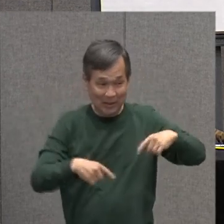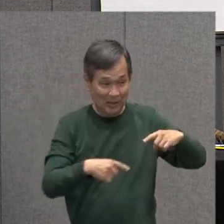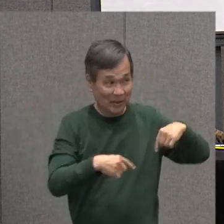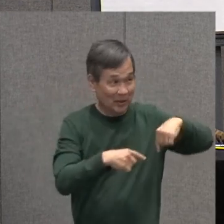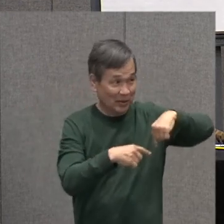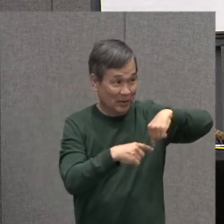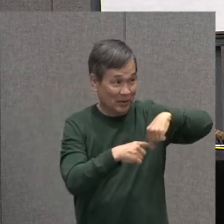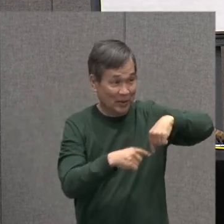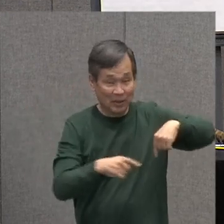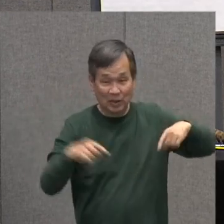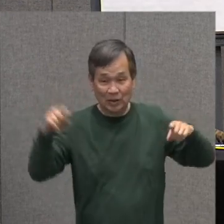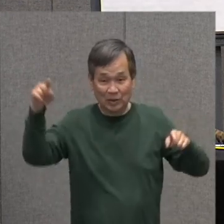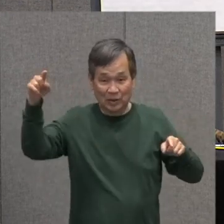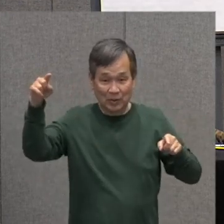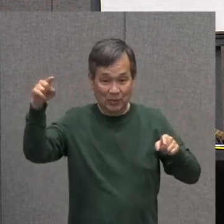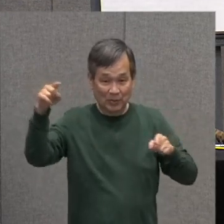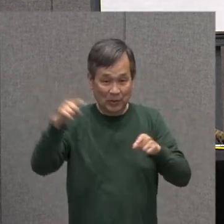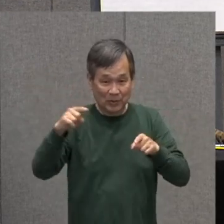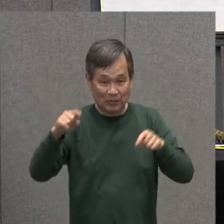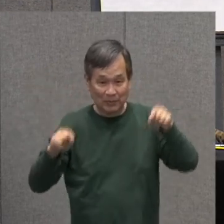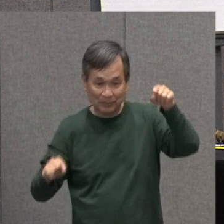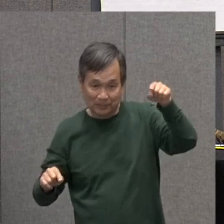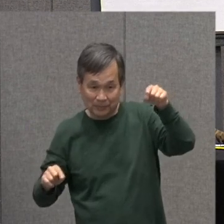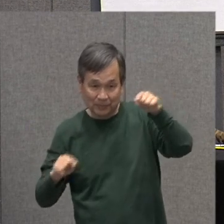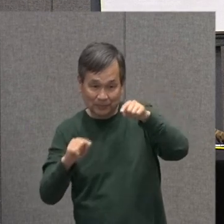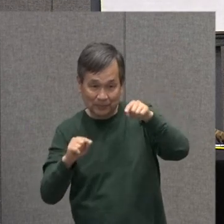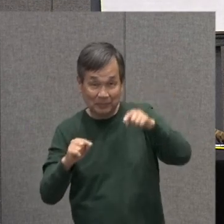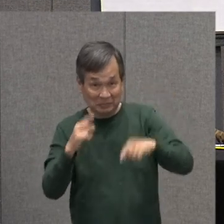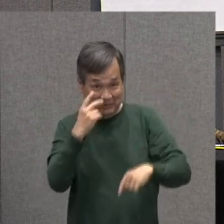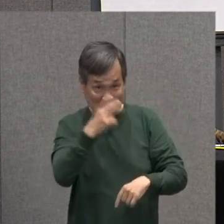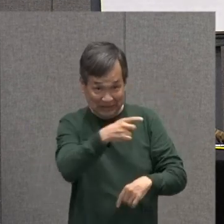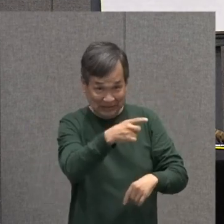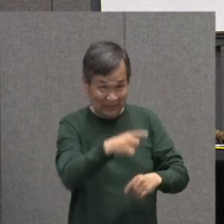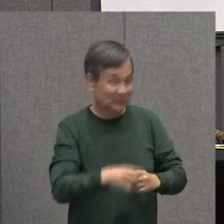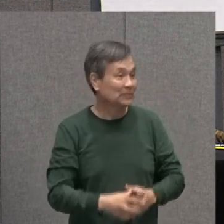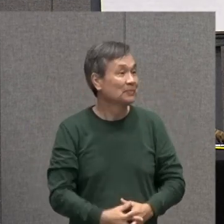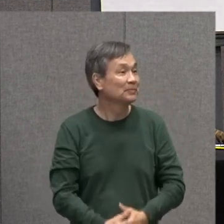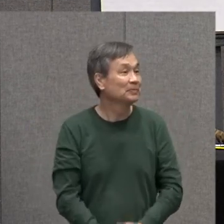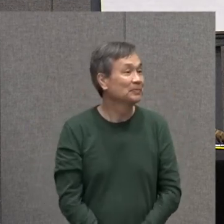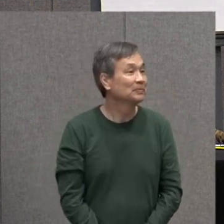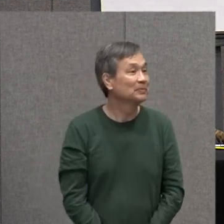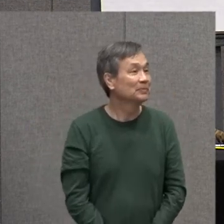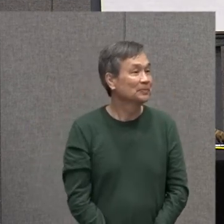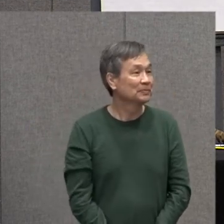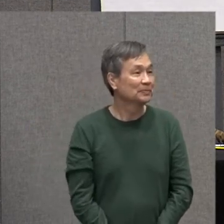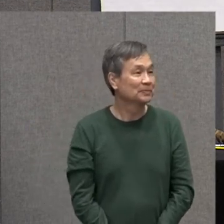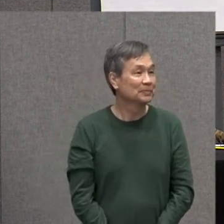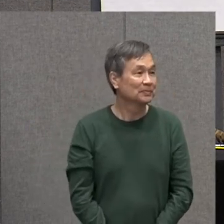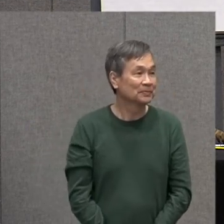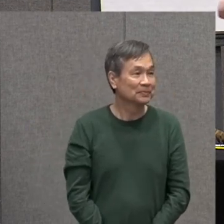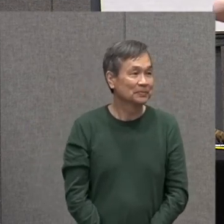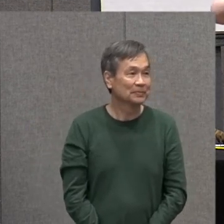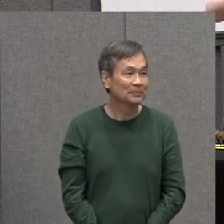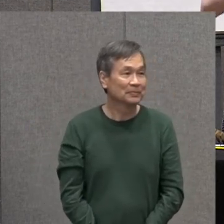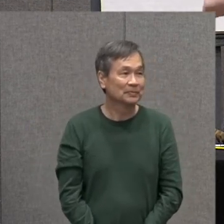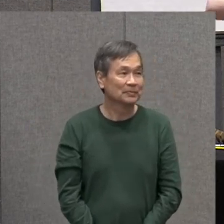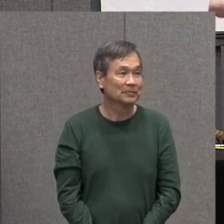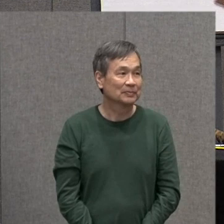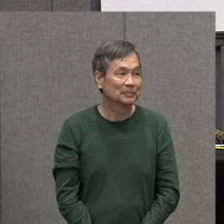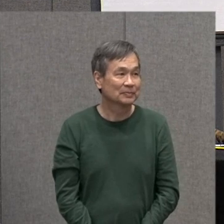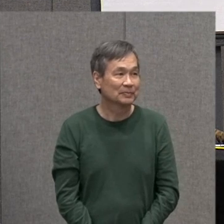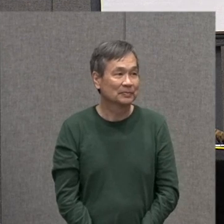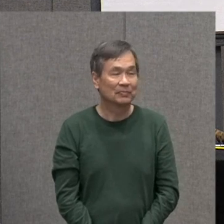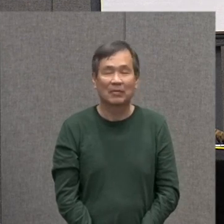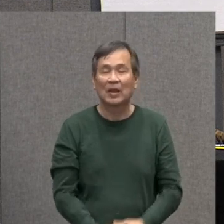Like so. Okay. Okay. Diagonally. Now you want to make sure that the lines